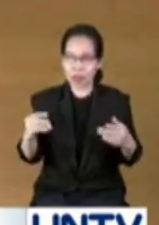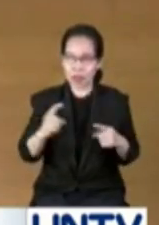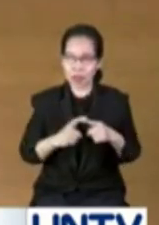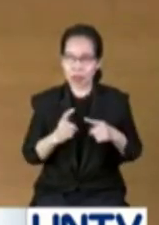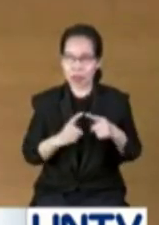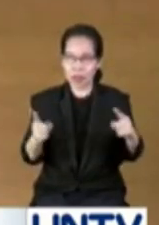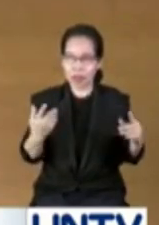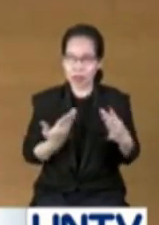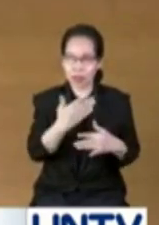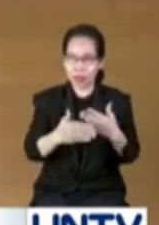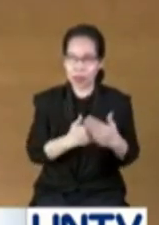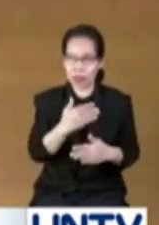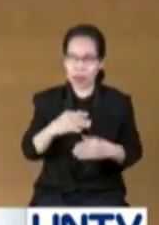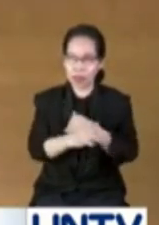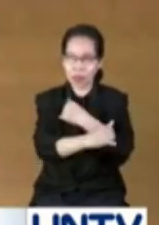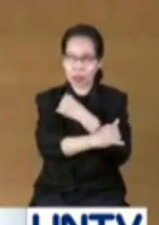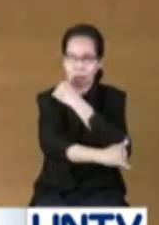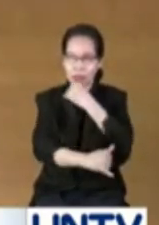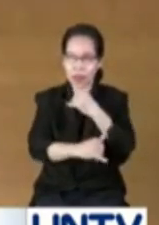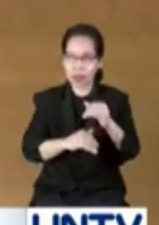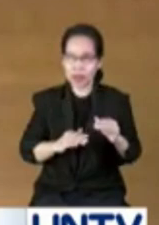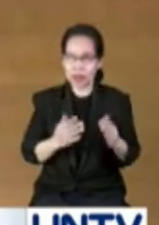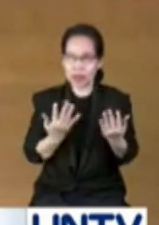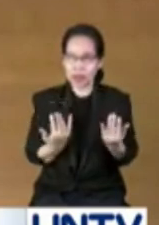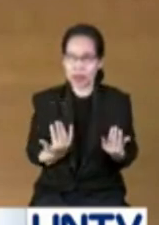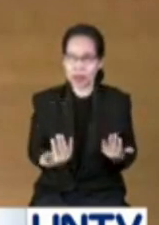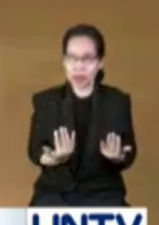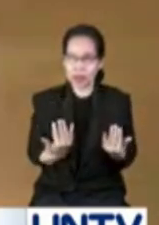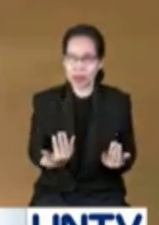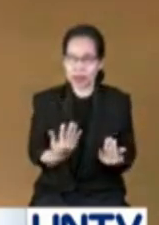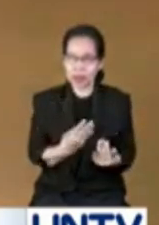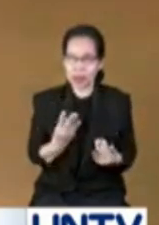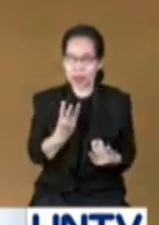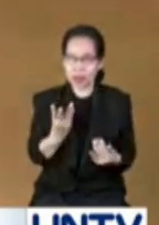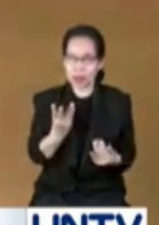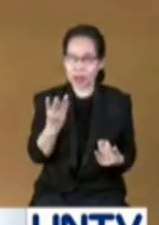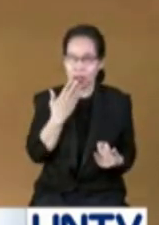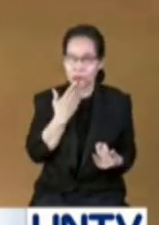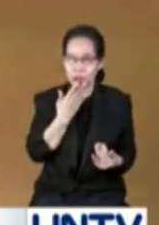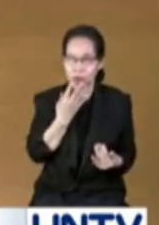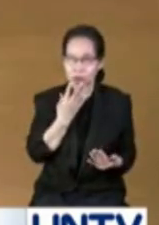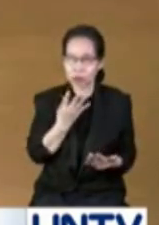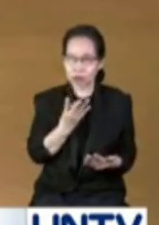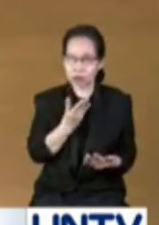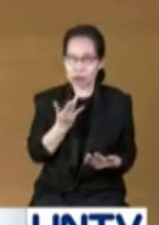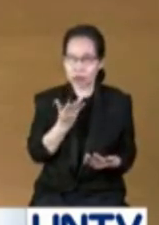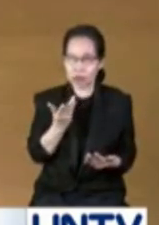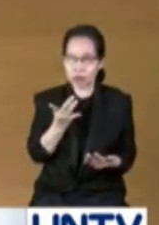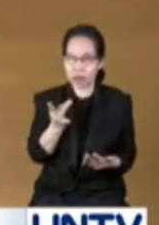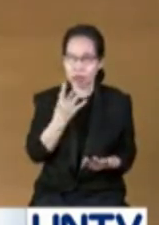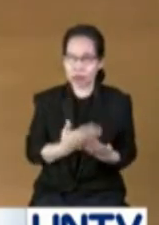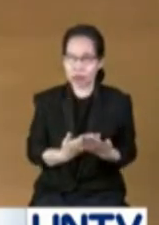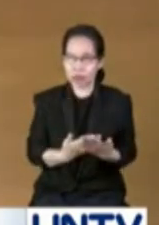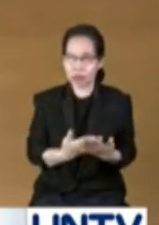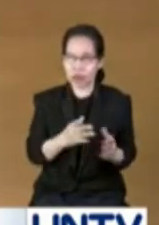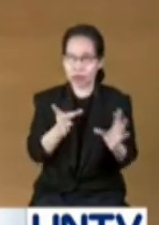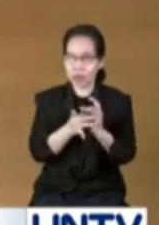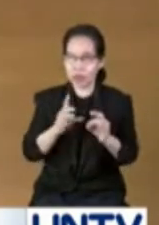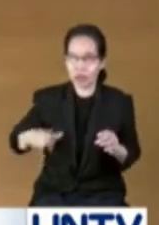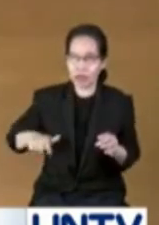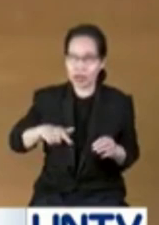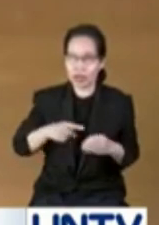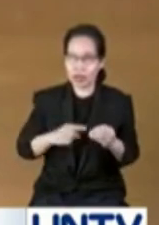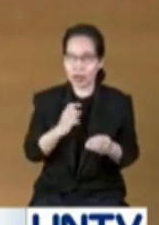country. However, 68 grid connections are much delayed, according to the ERC's